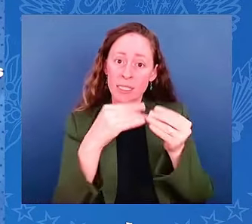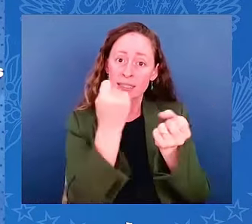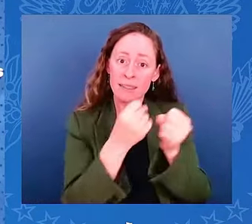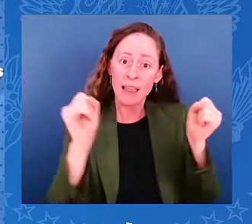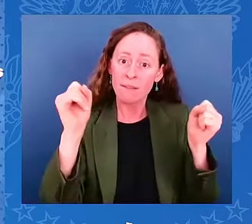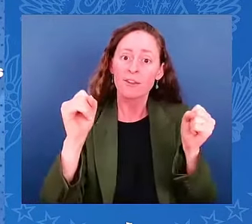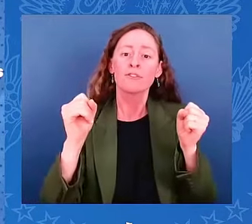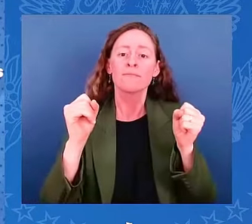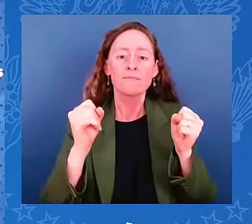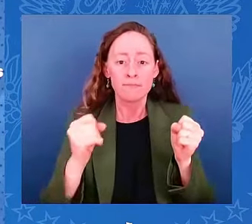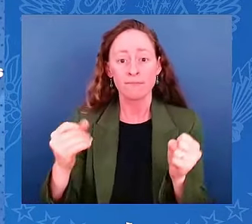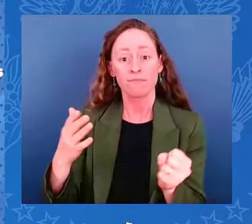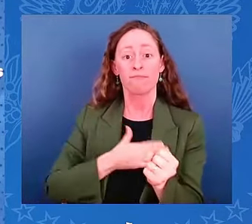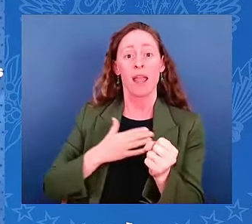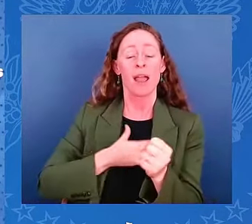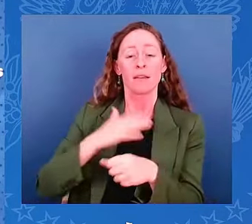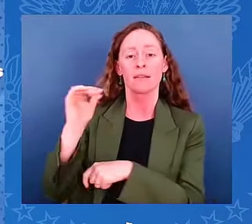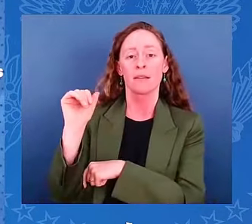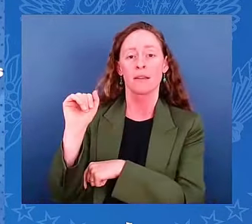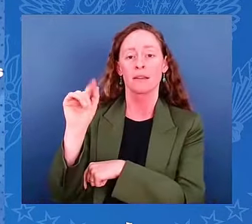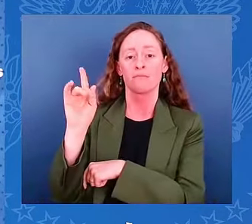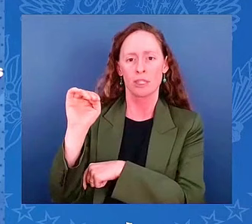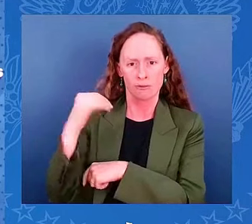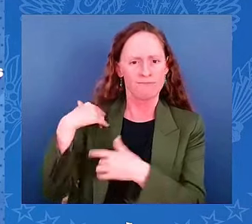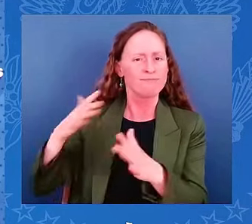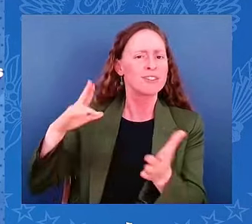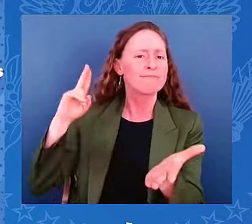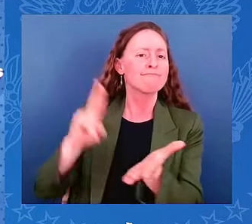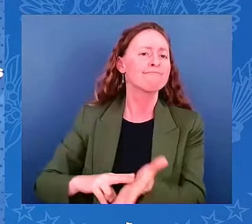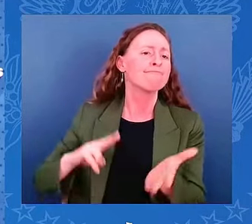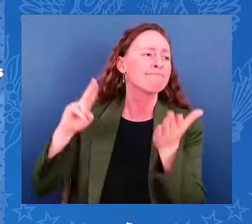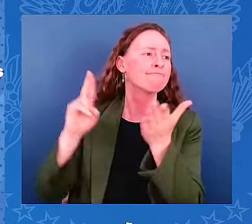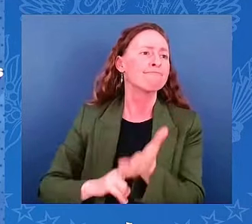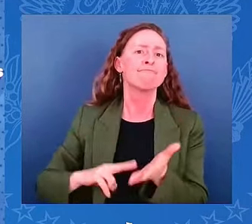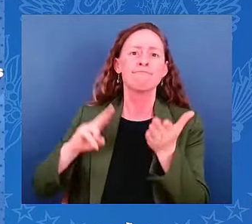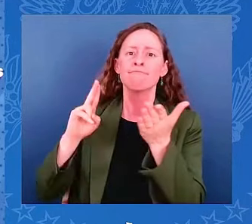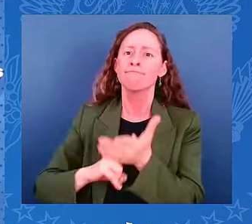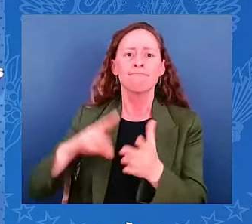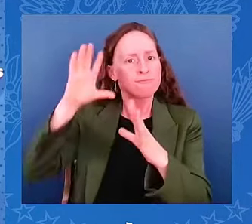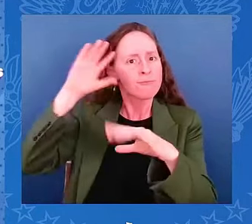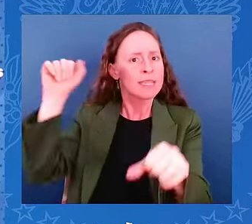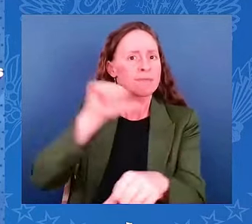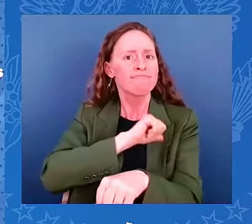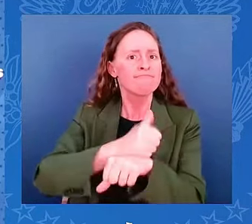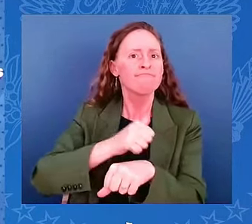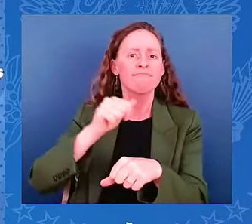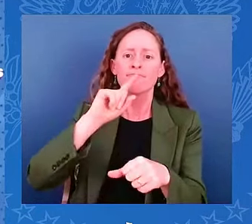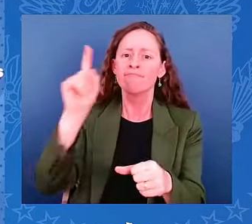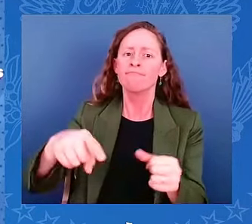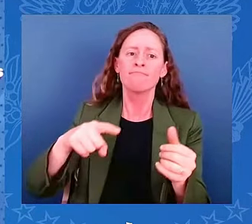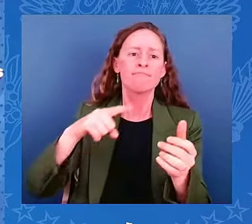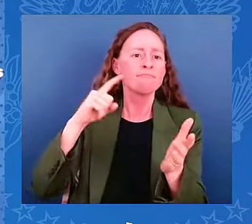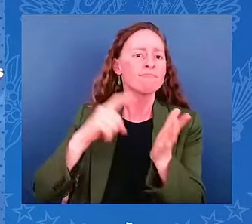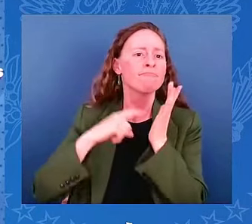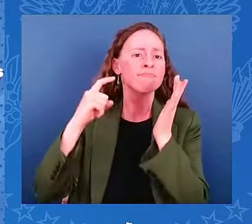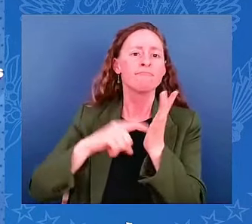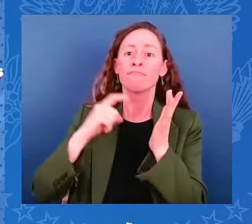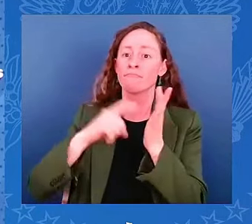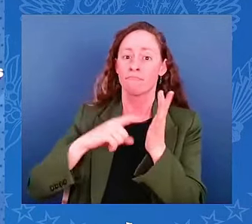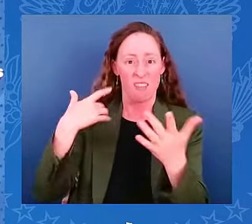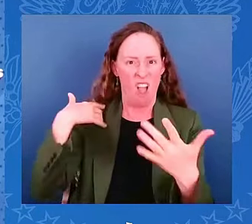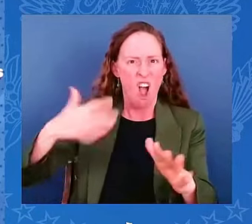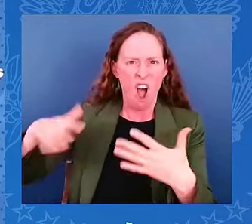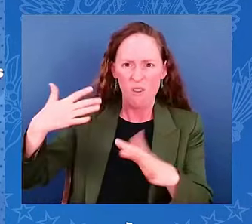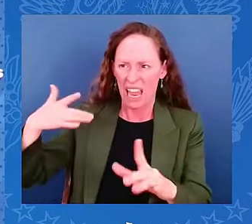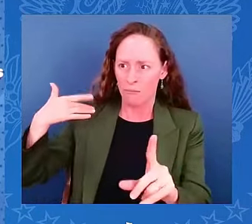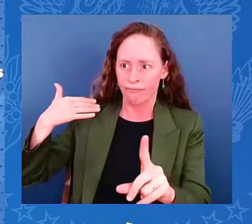taken to reduce gun violence, more than any of my predecessors, and I suspect more than all of them combined. Everything from cracking down on ghost guns,